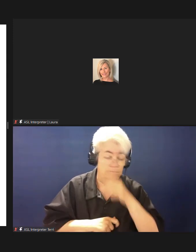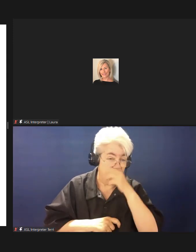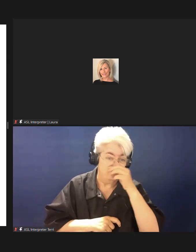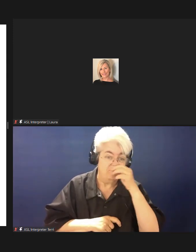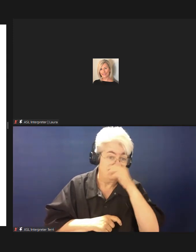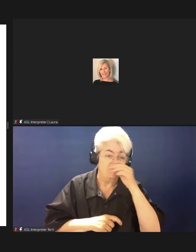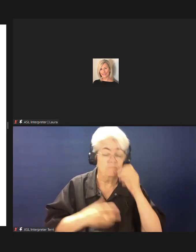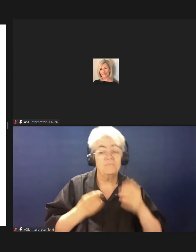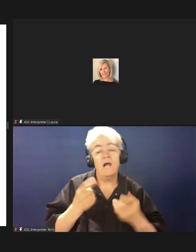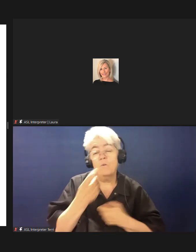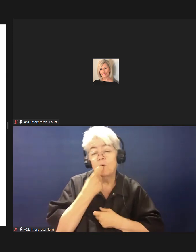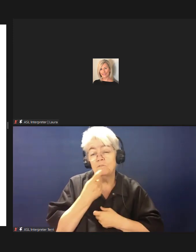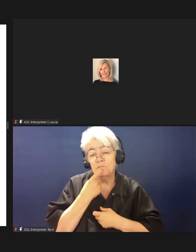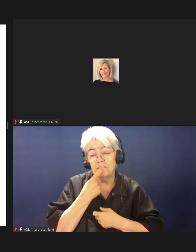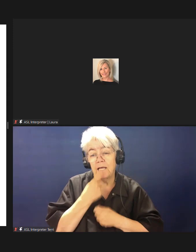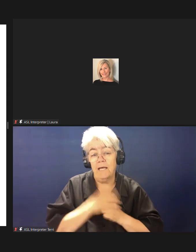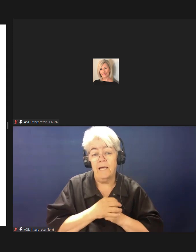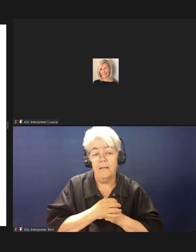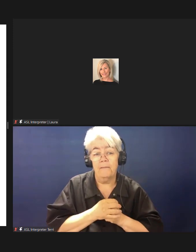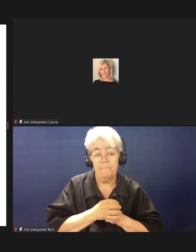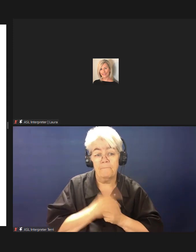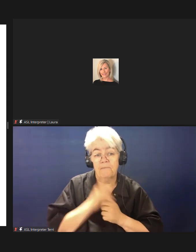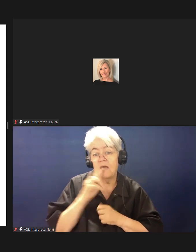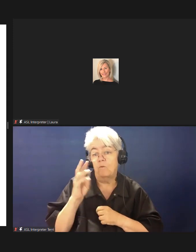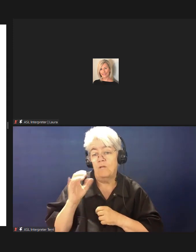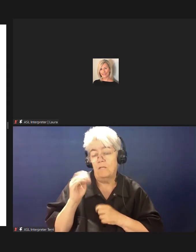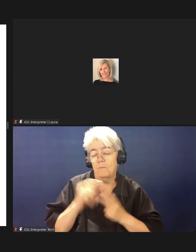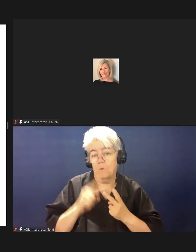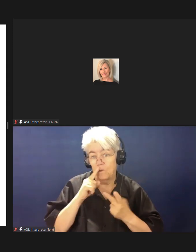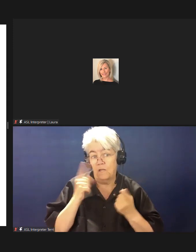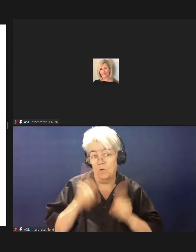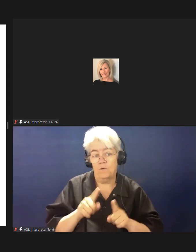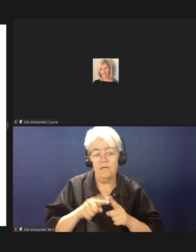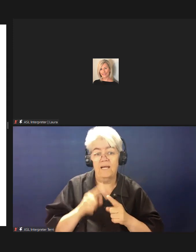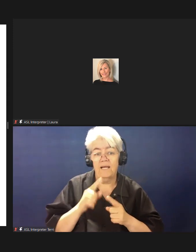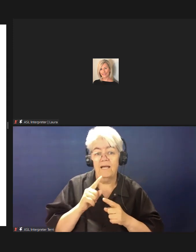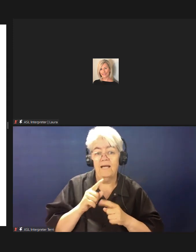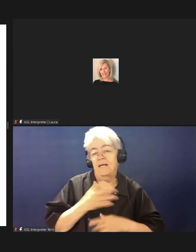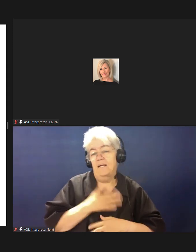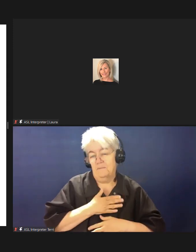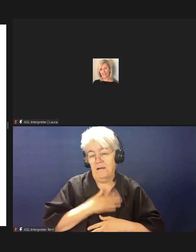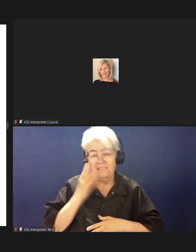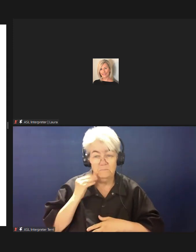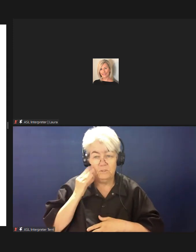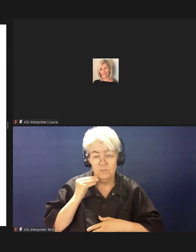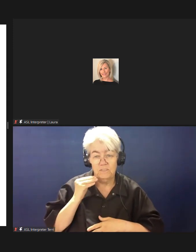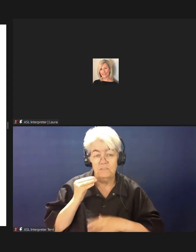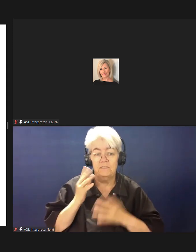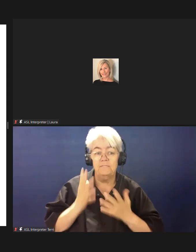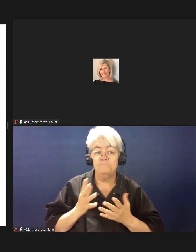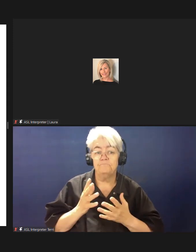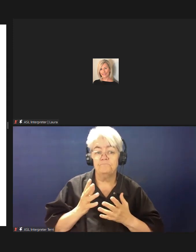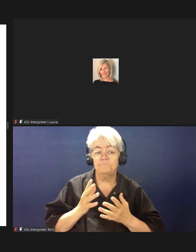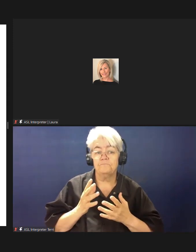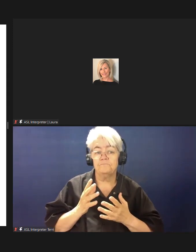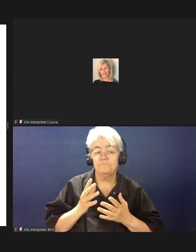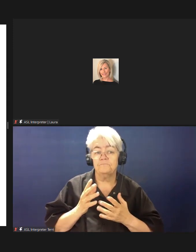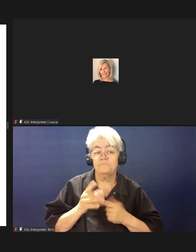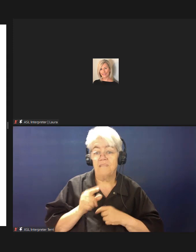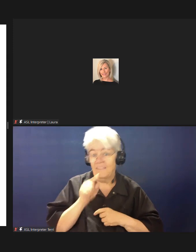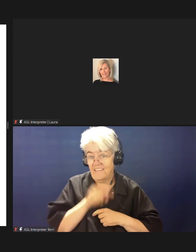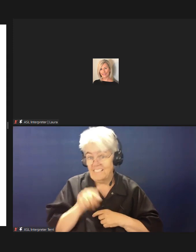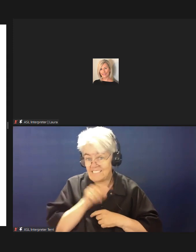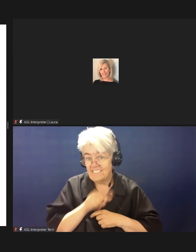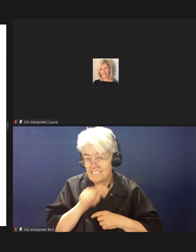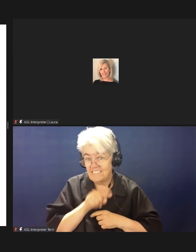want to just say here, and I think William will agree with me, that in our experience, this is what I think you are